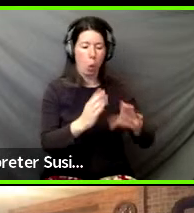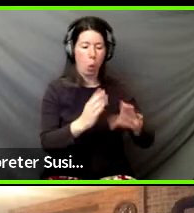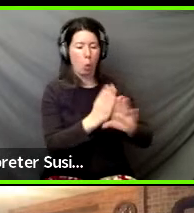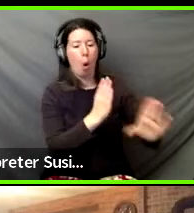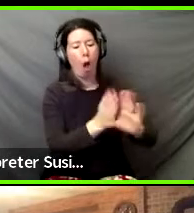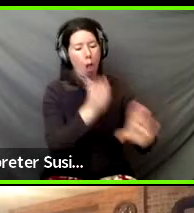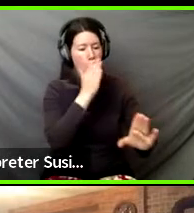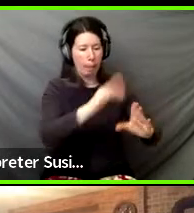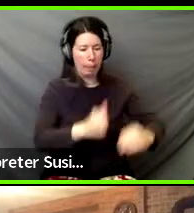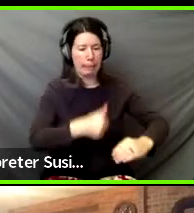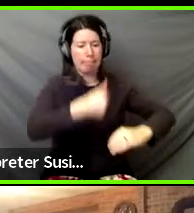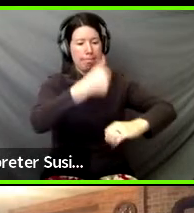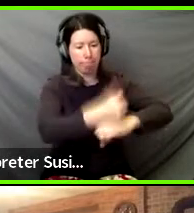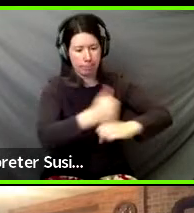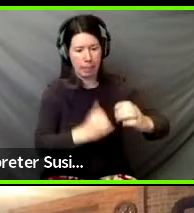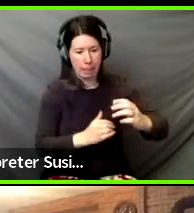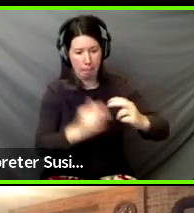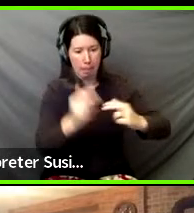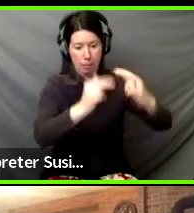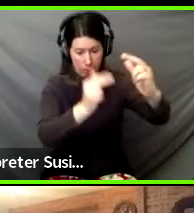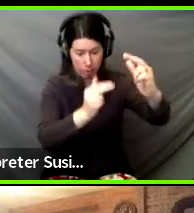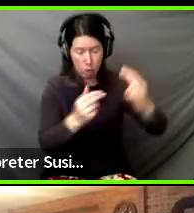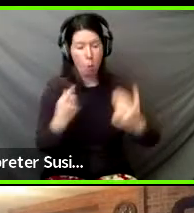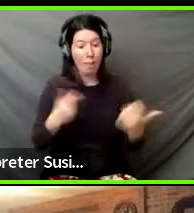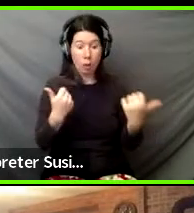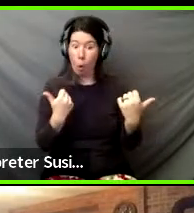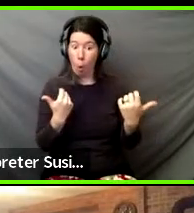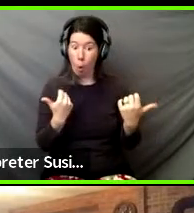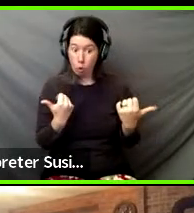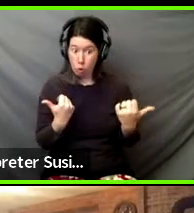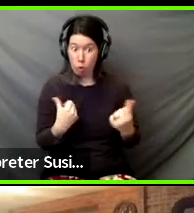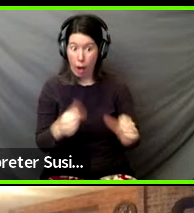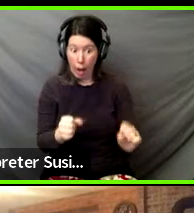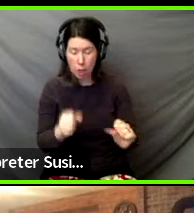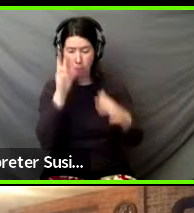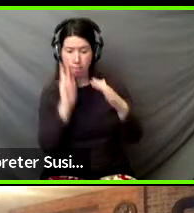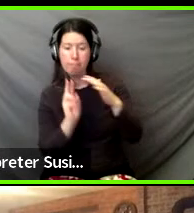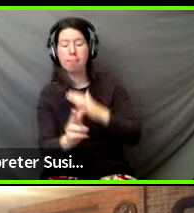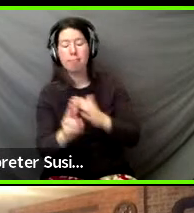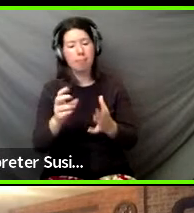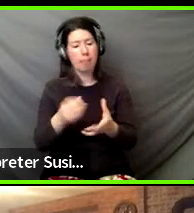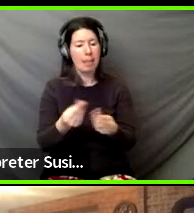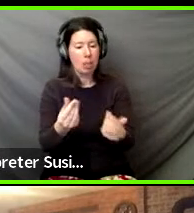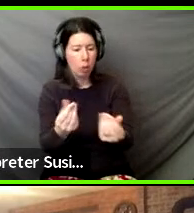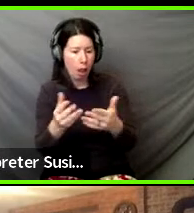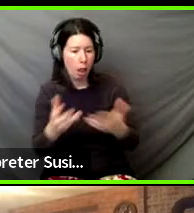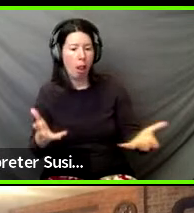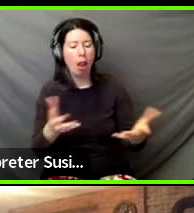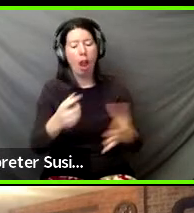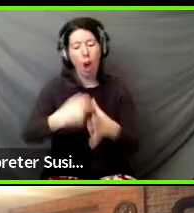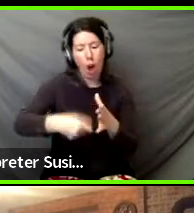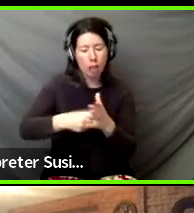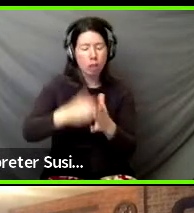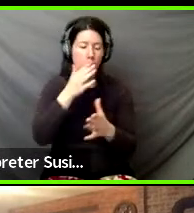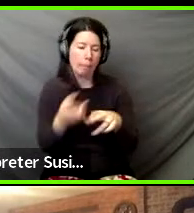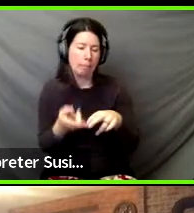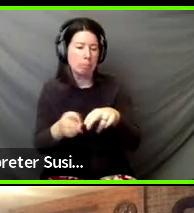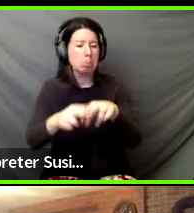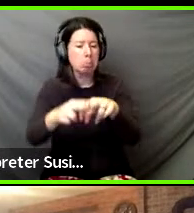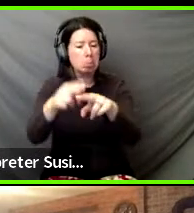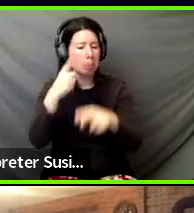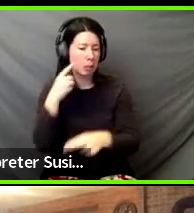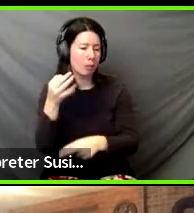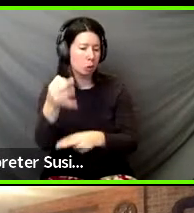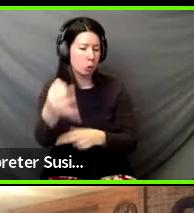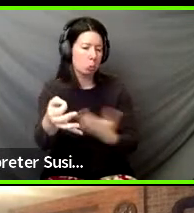constructed. And so we have tried to take into account, materials and everything will be more expensive in the future than they